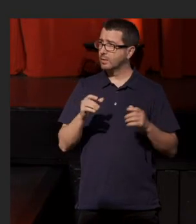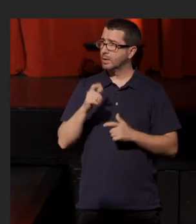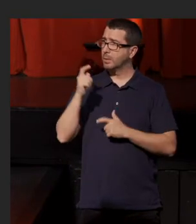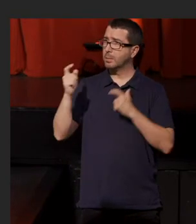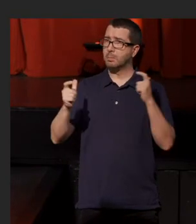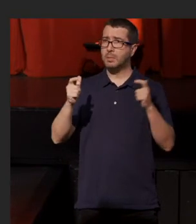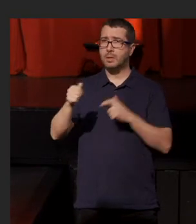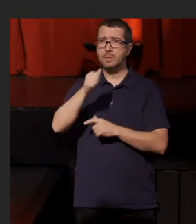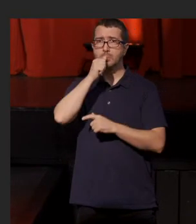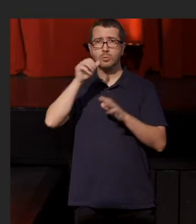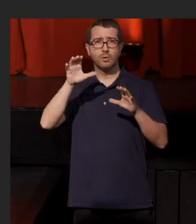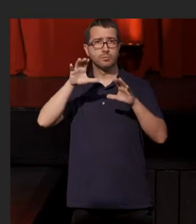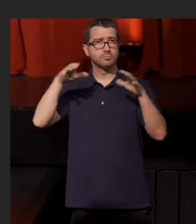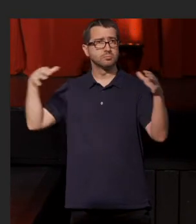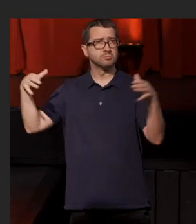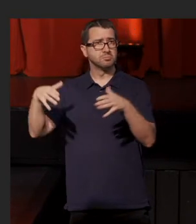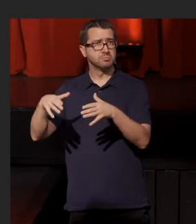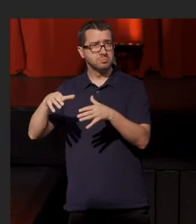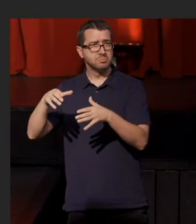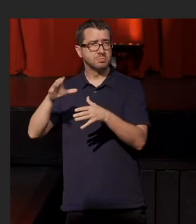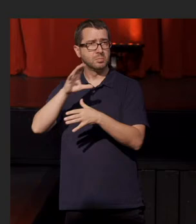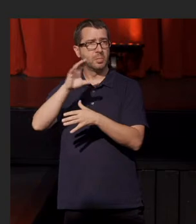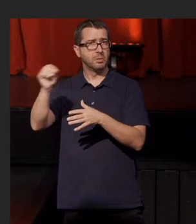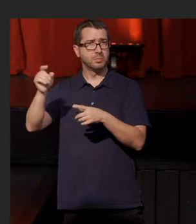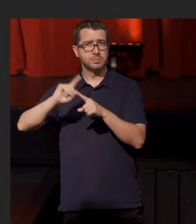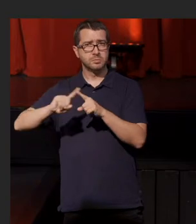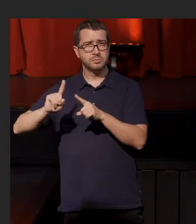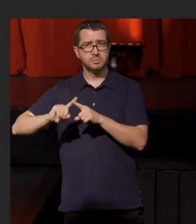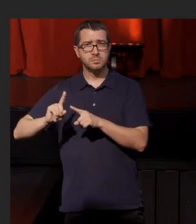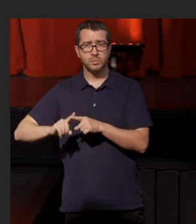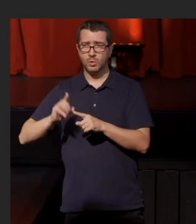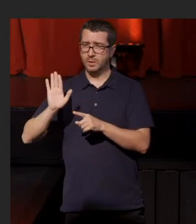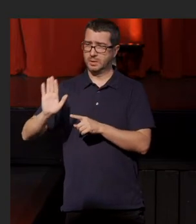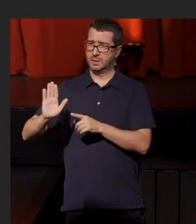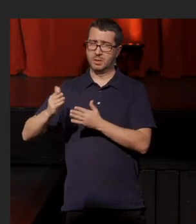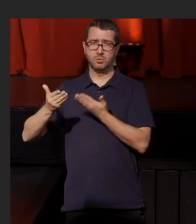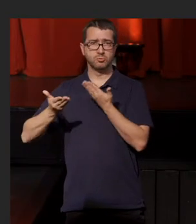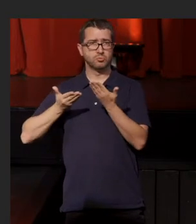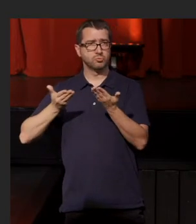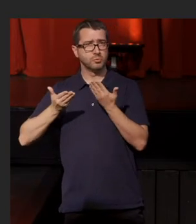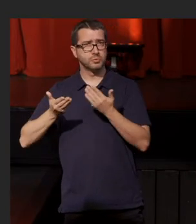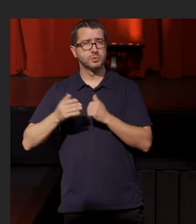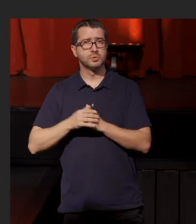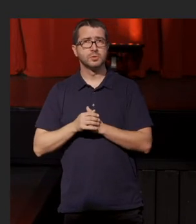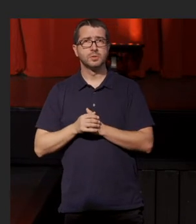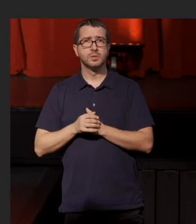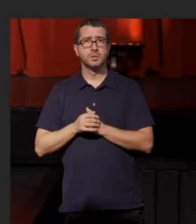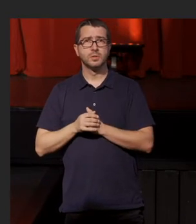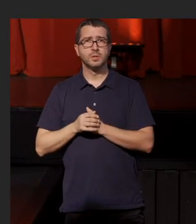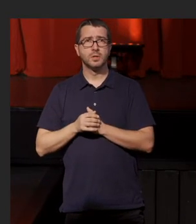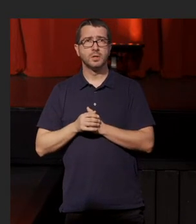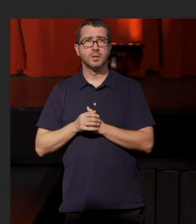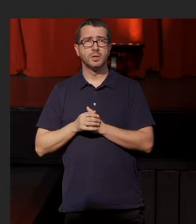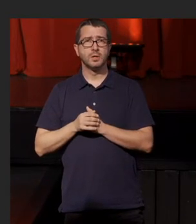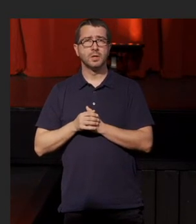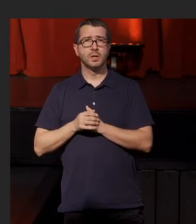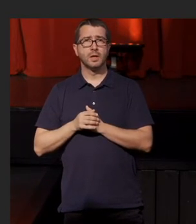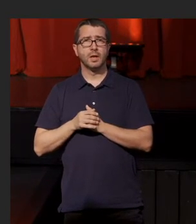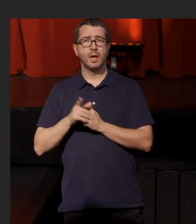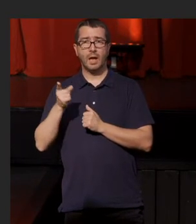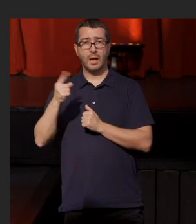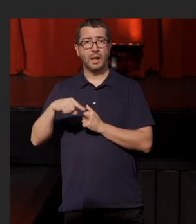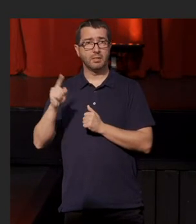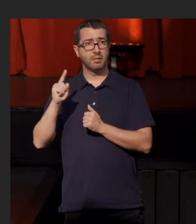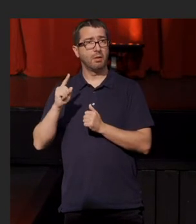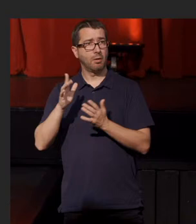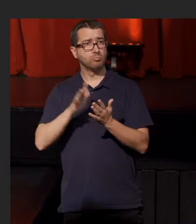I was describing earlier that services their malign intentions. And they're getting away with it because they can